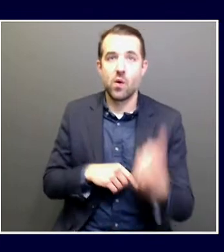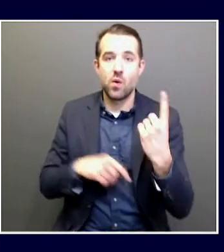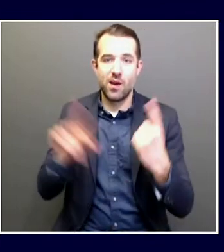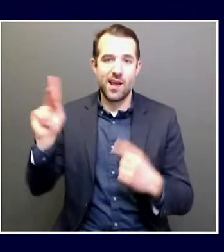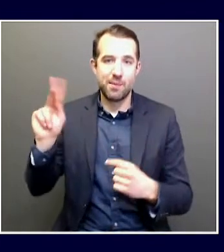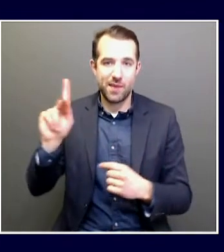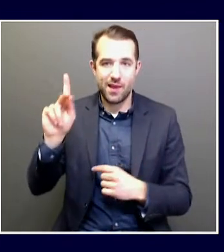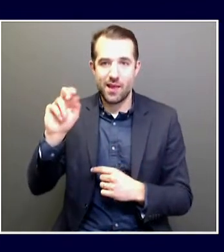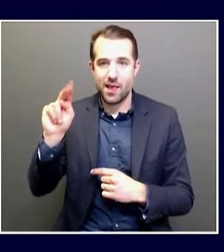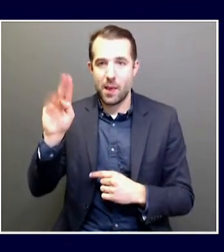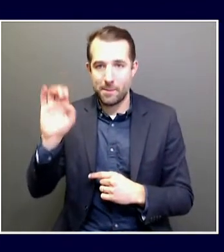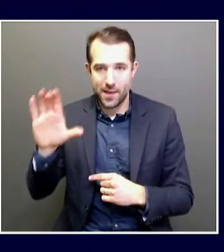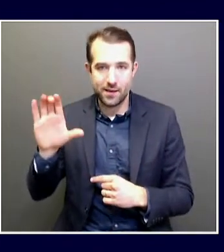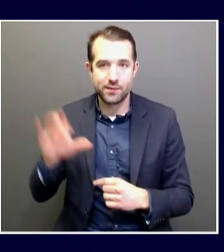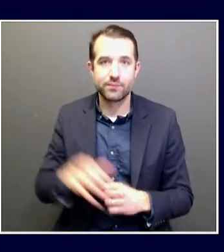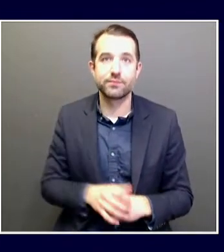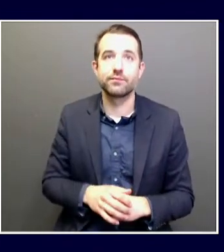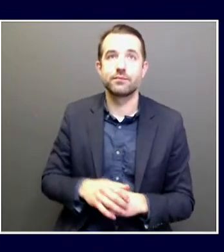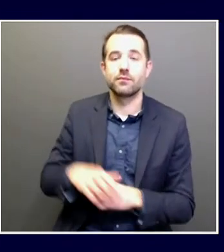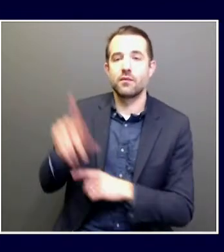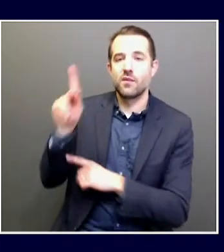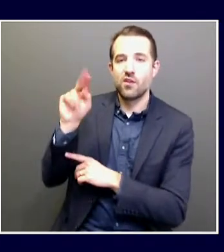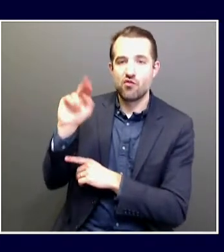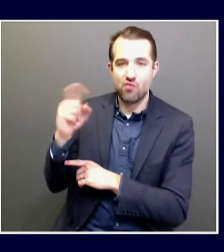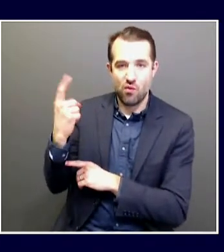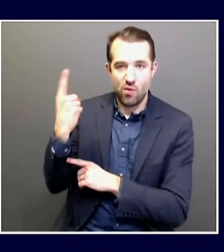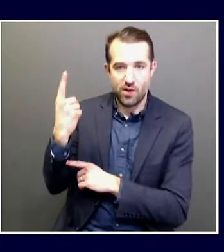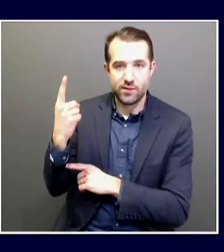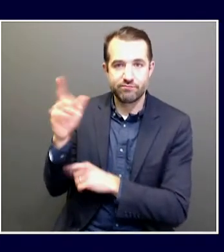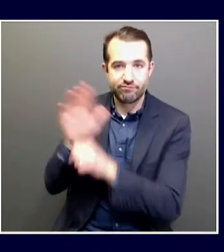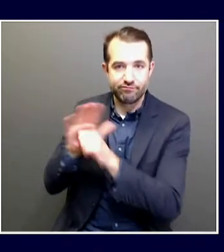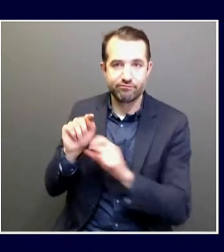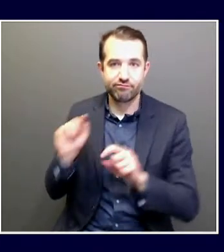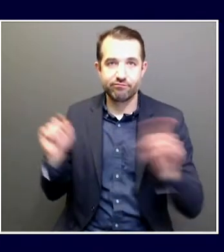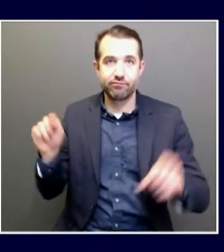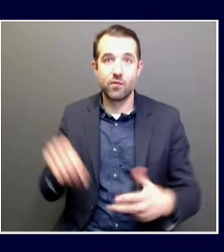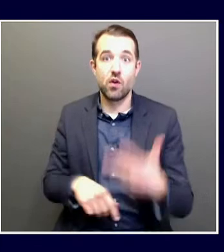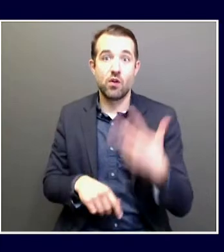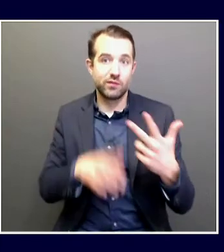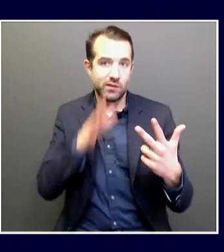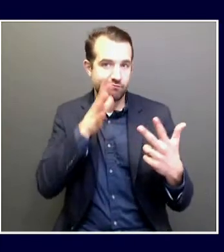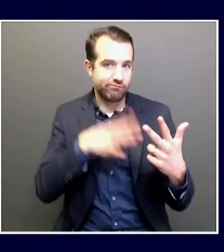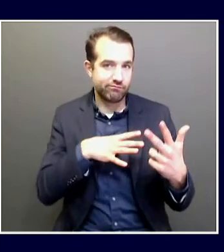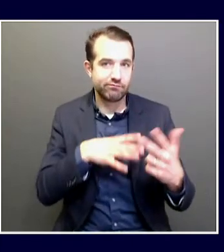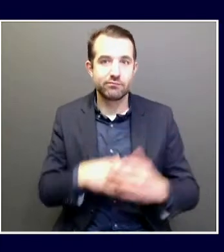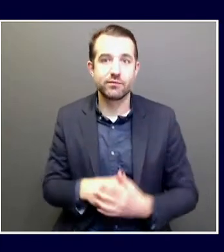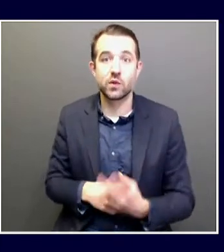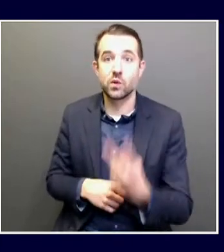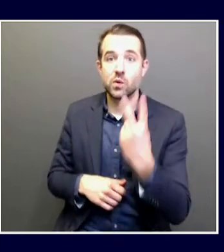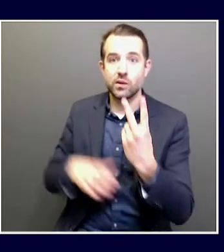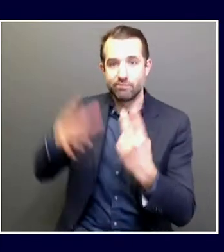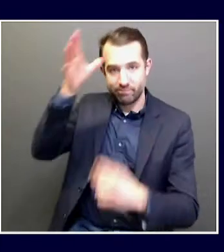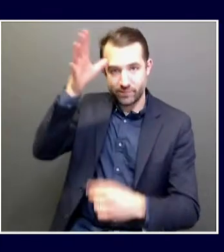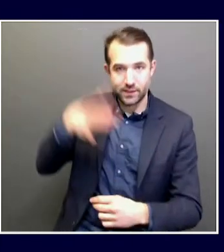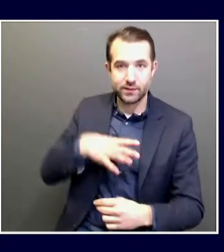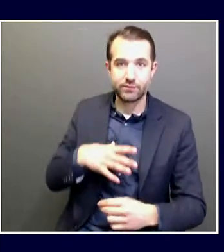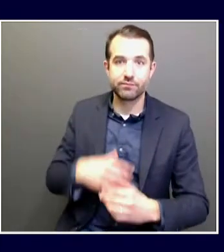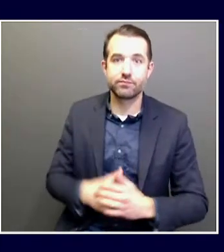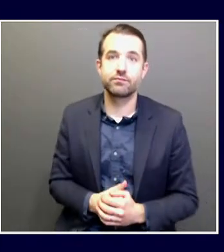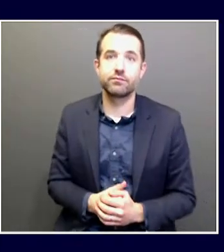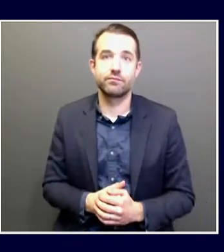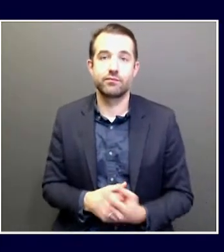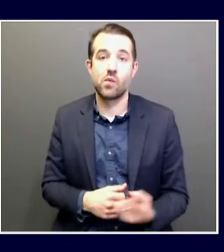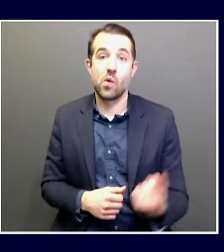County. 3 of these most recent deaths were among women and 2 were men. One individual was